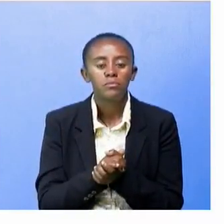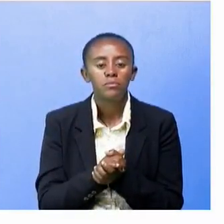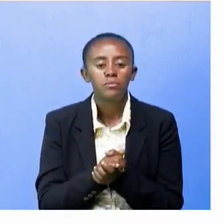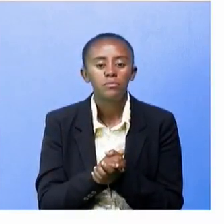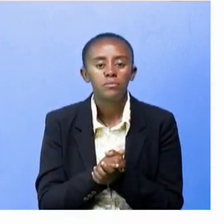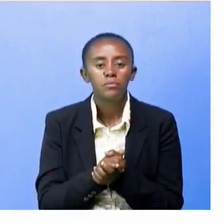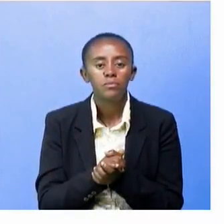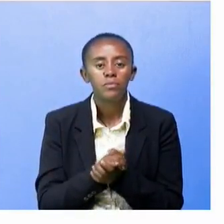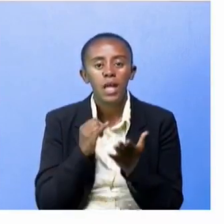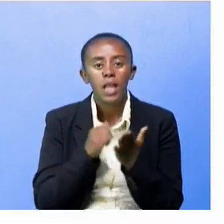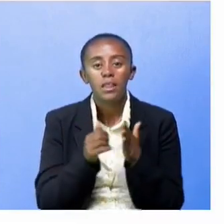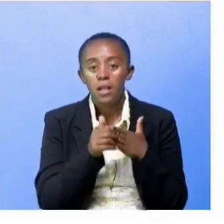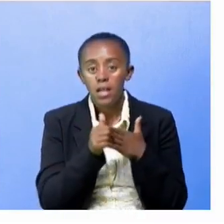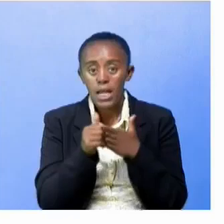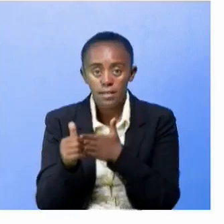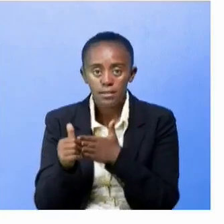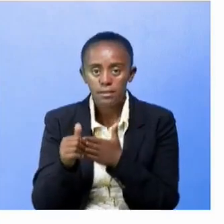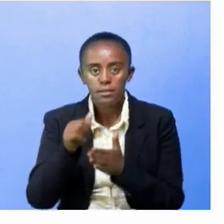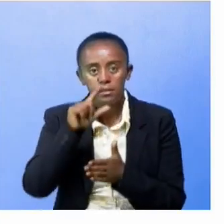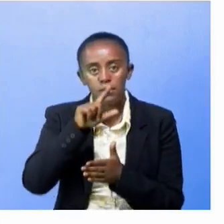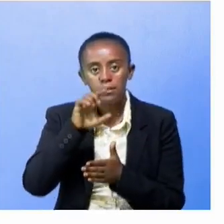it leads to